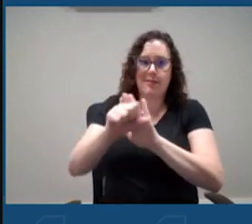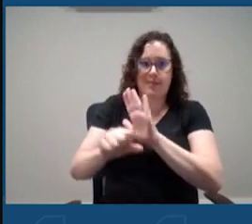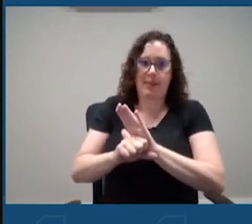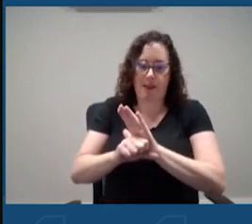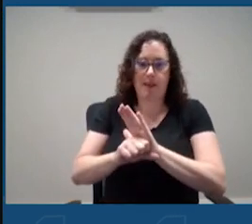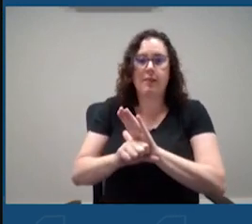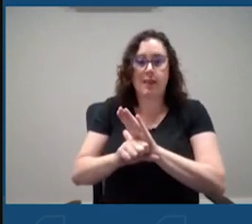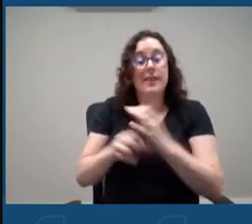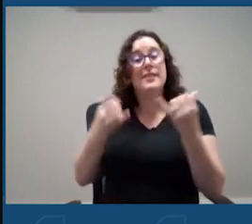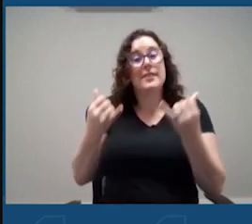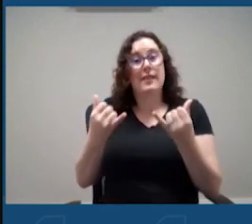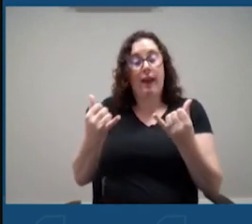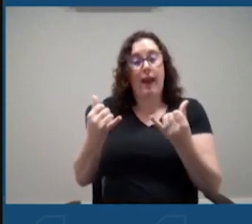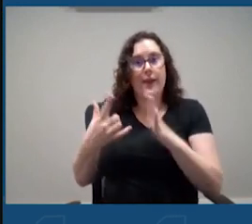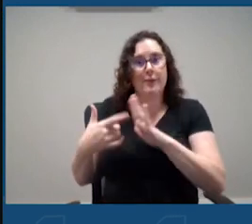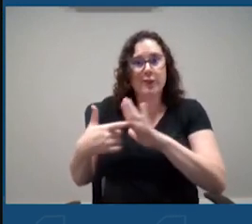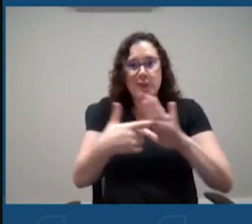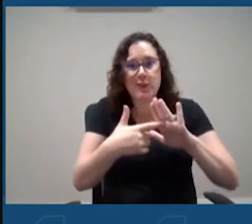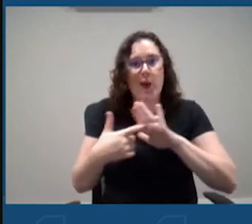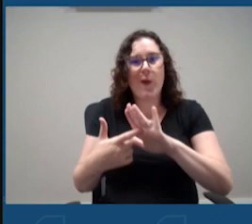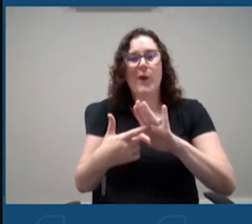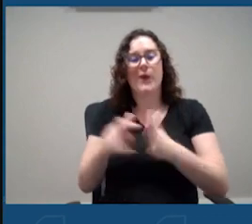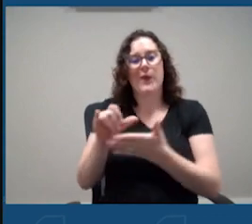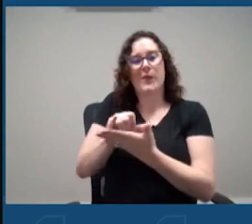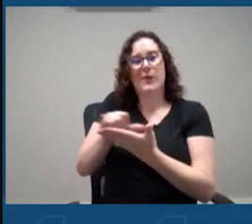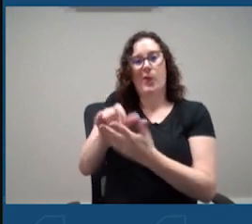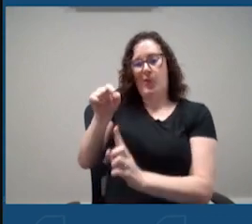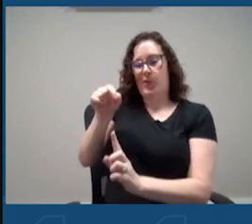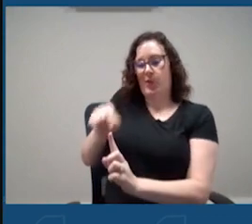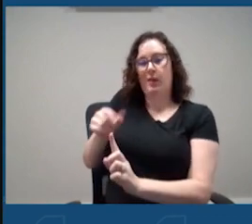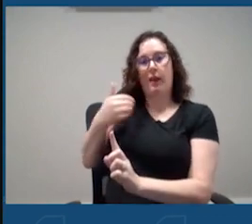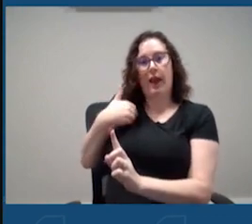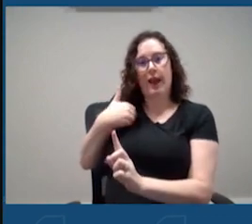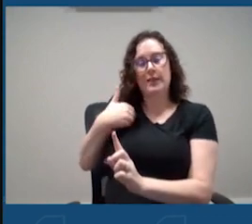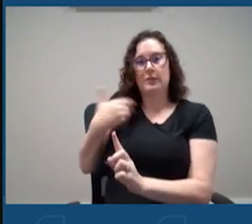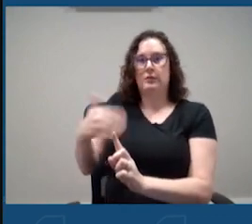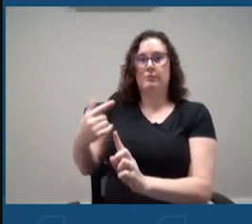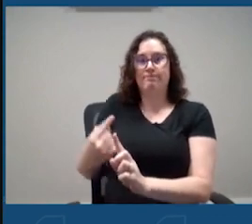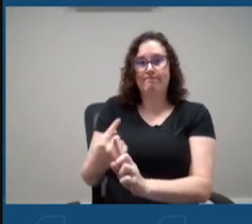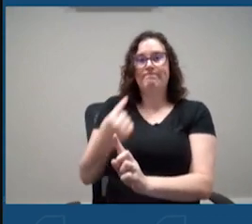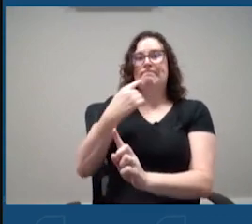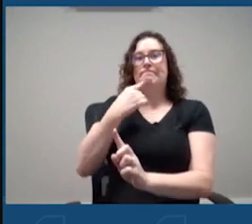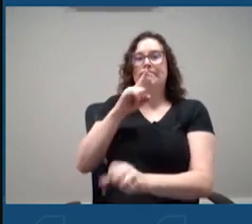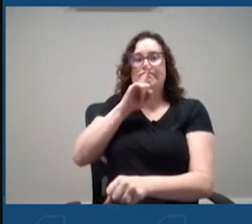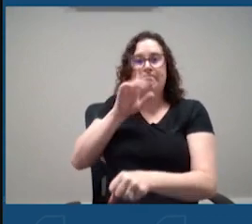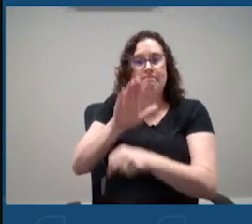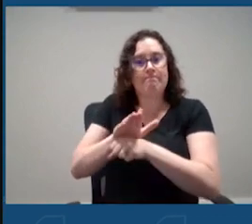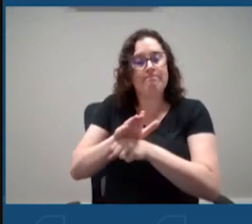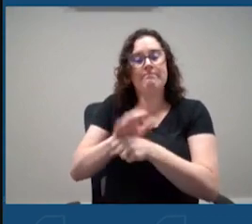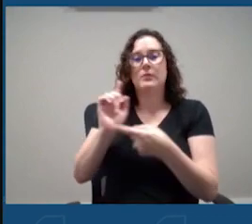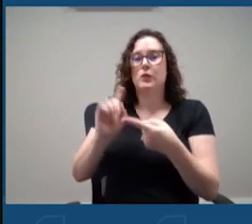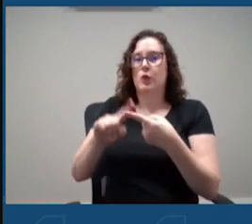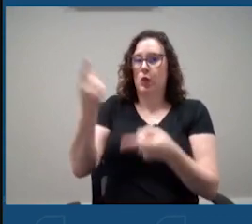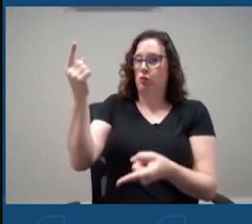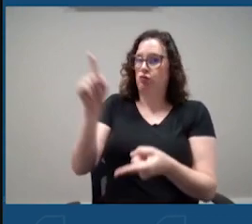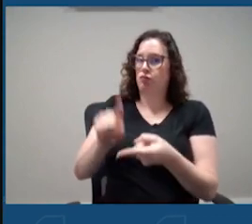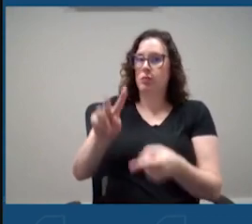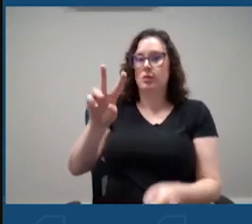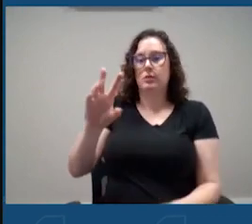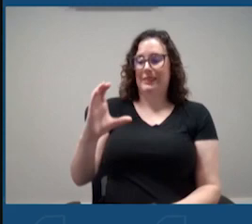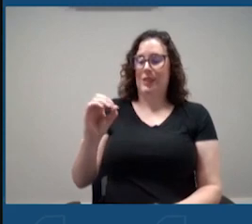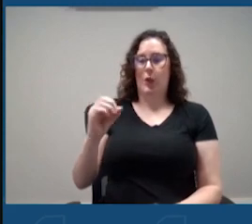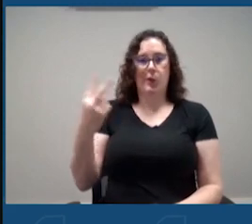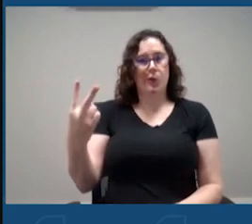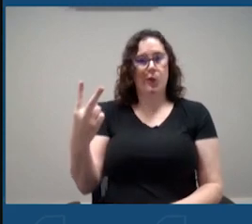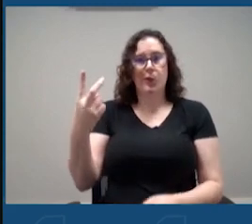theme shows that New York has a serious commitment to reducing our carbon emissions